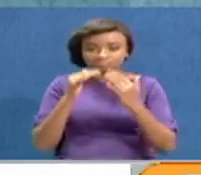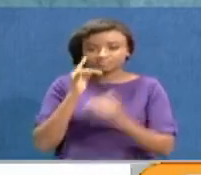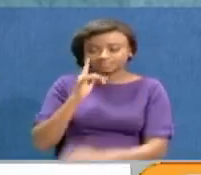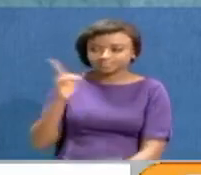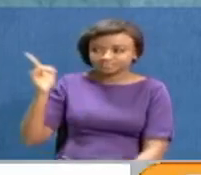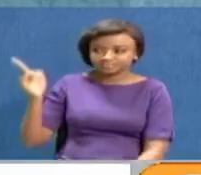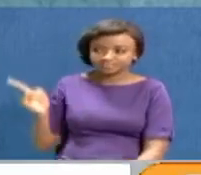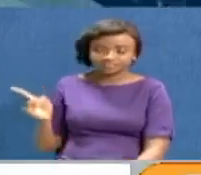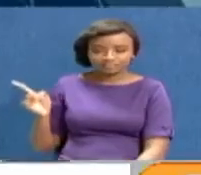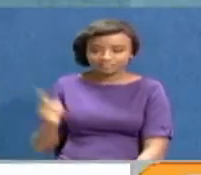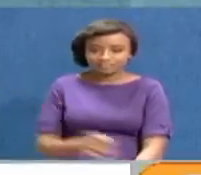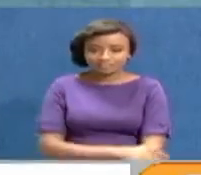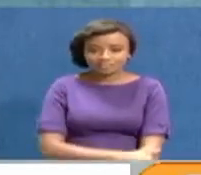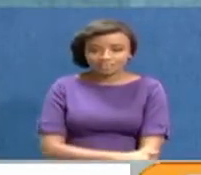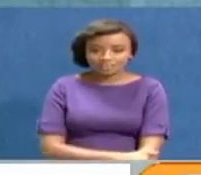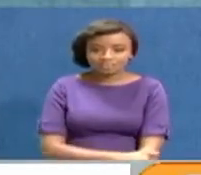2,155, Machakos